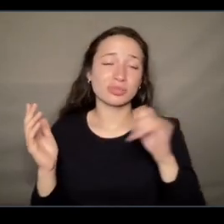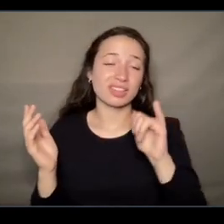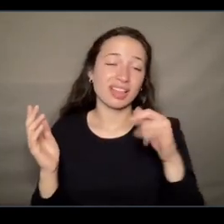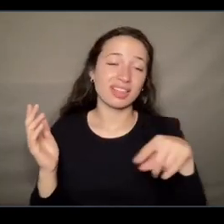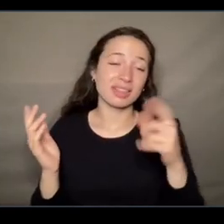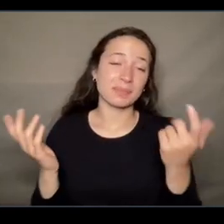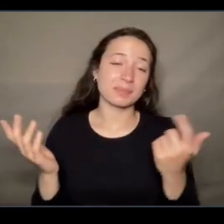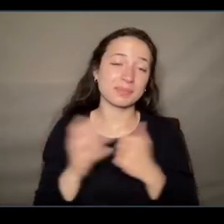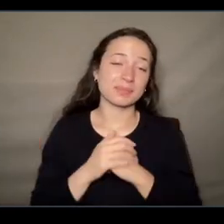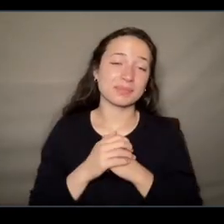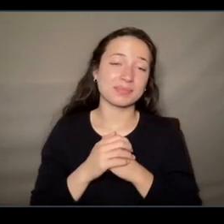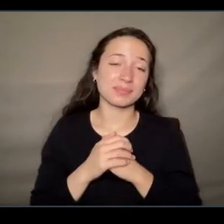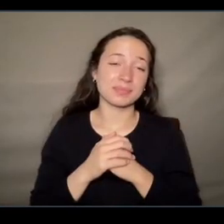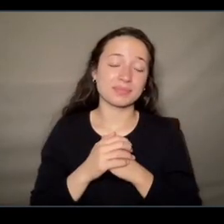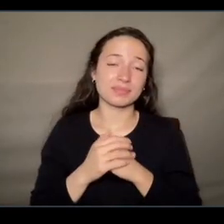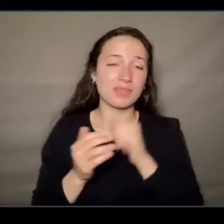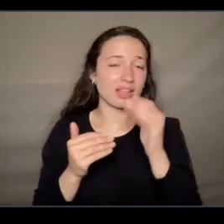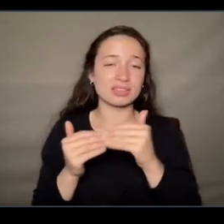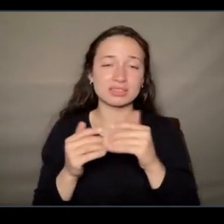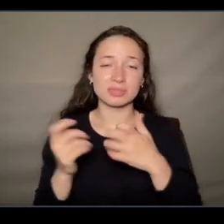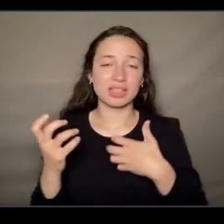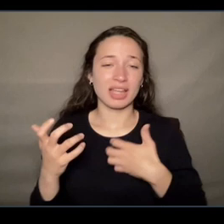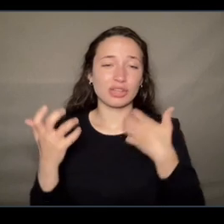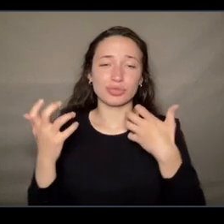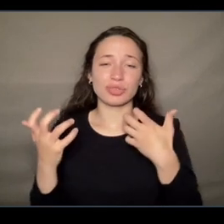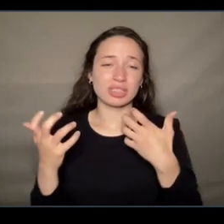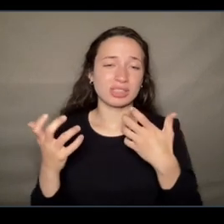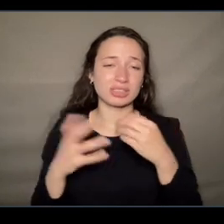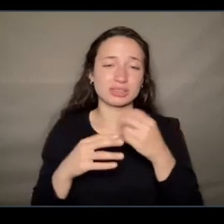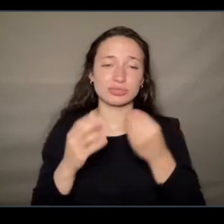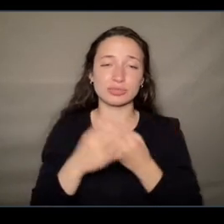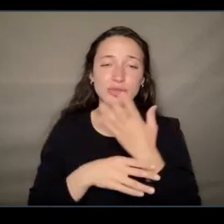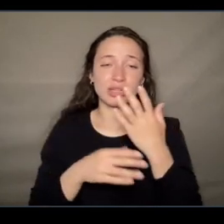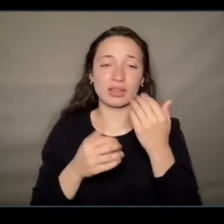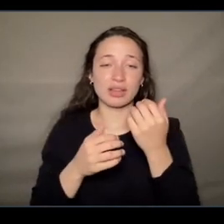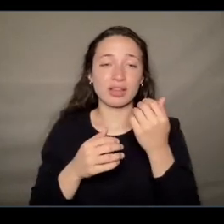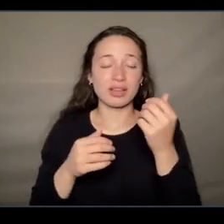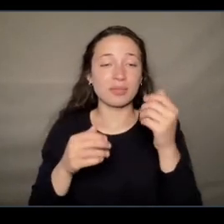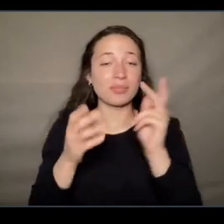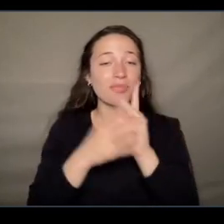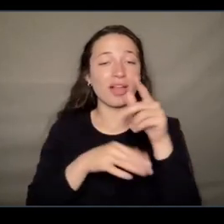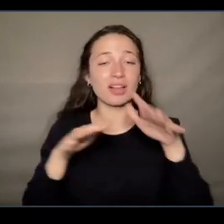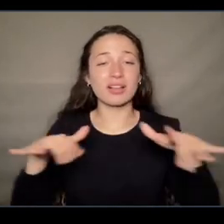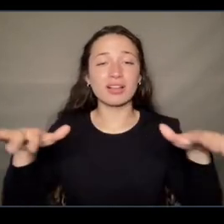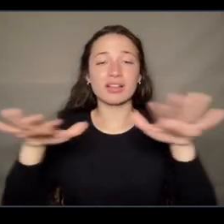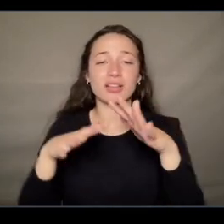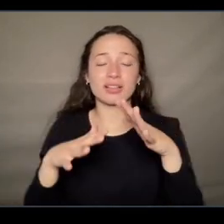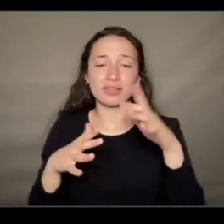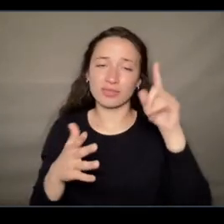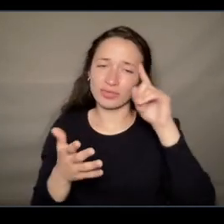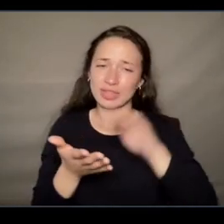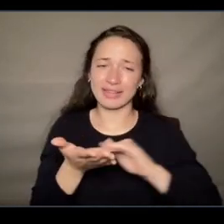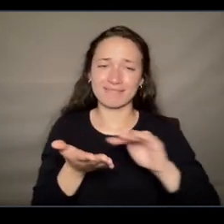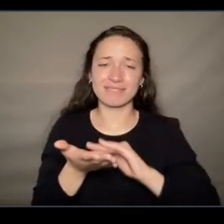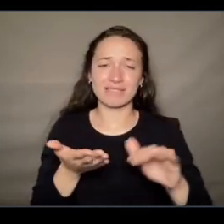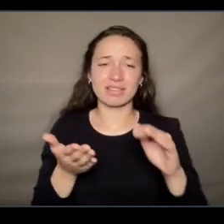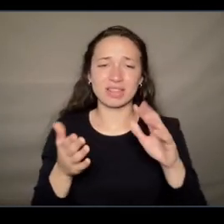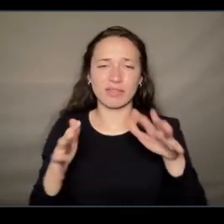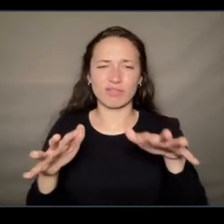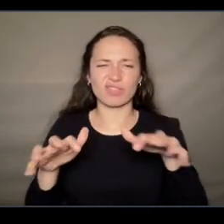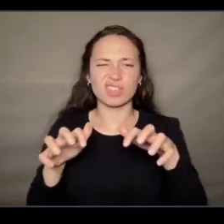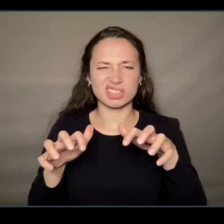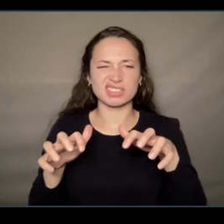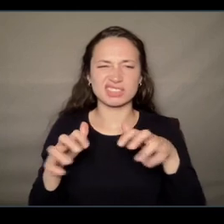them. It's not easy to be angry in spring. Everywhere plants have forgiven